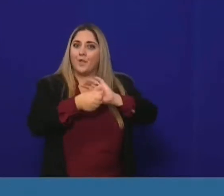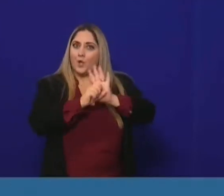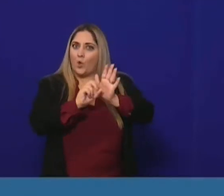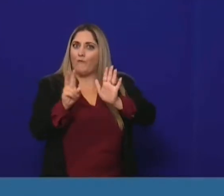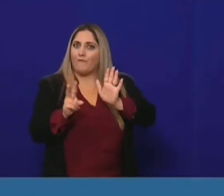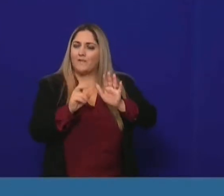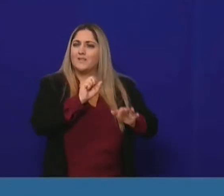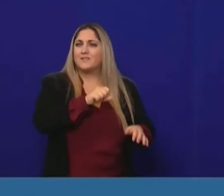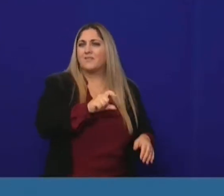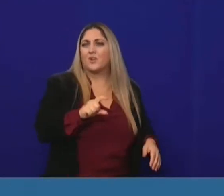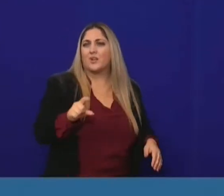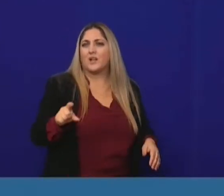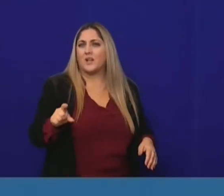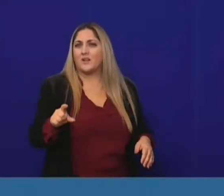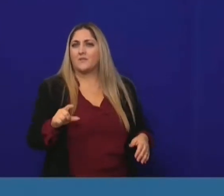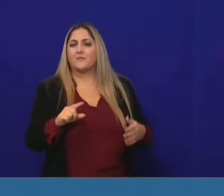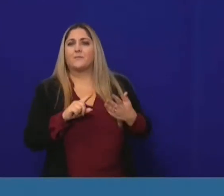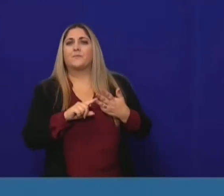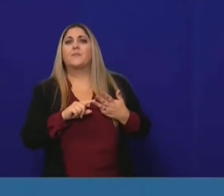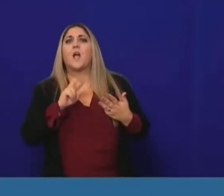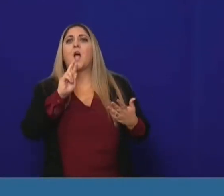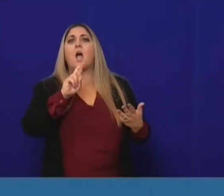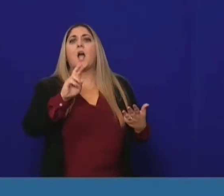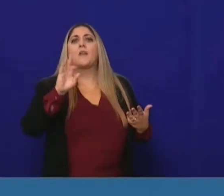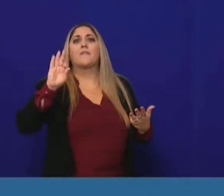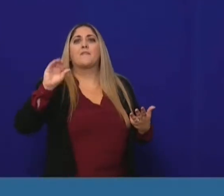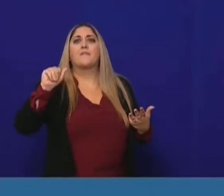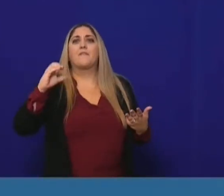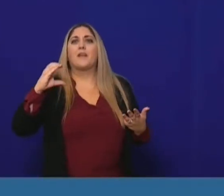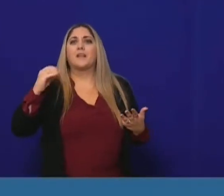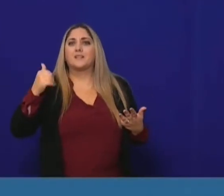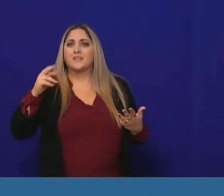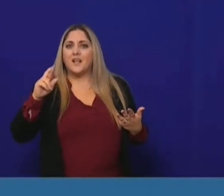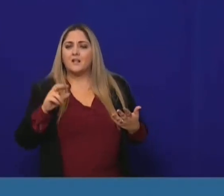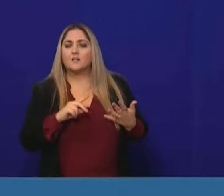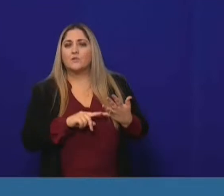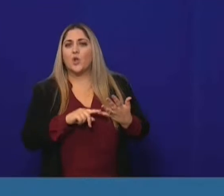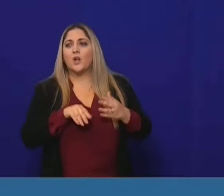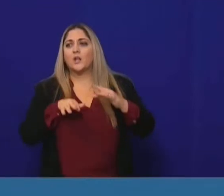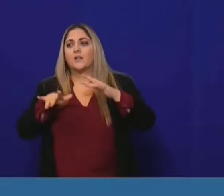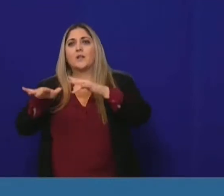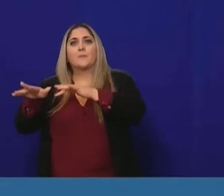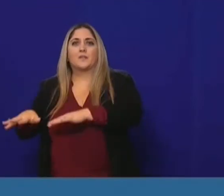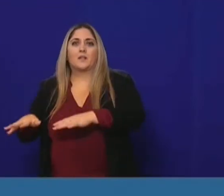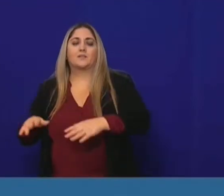ftit tgħidli kemm hu life factor u jekk għadx fadal immigranti li huma pożittivi attivi. Thank you.